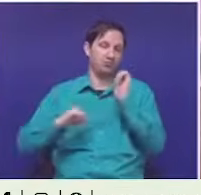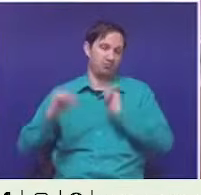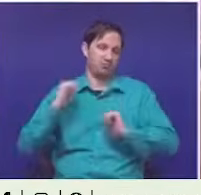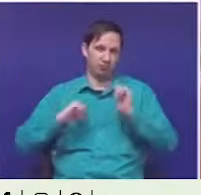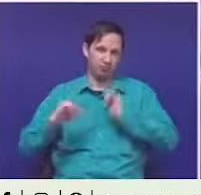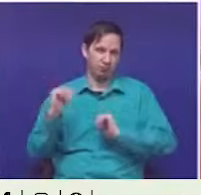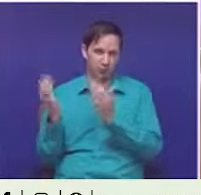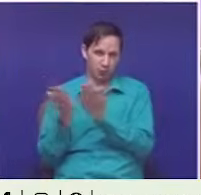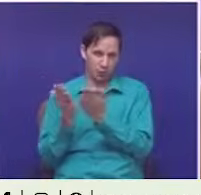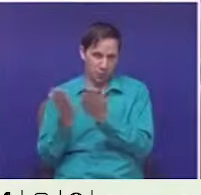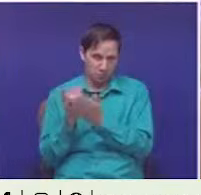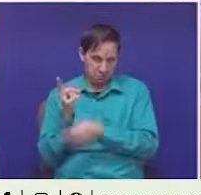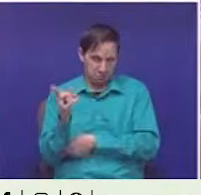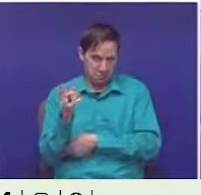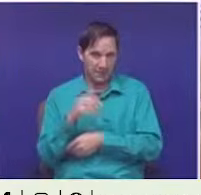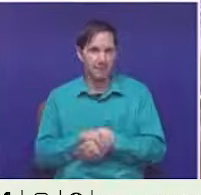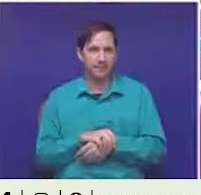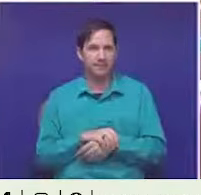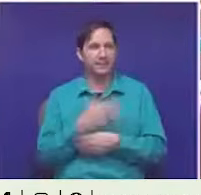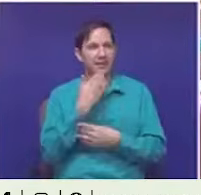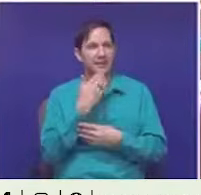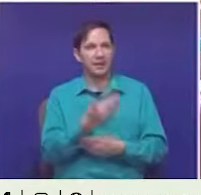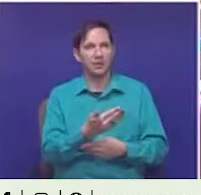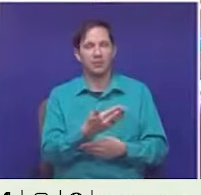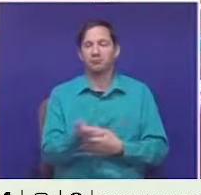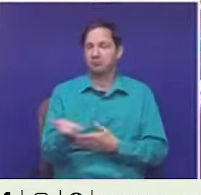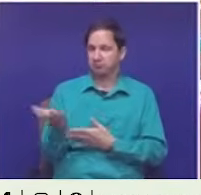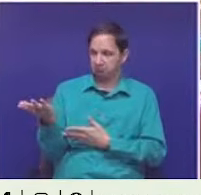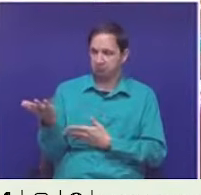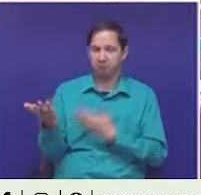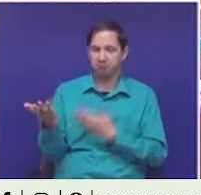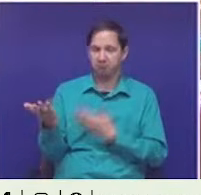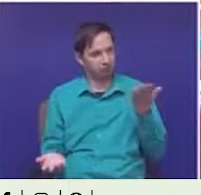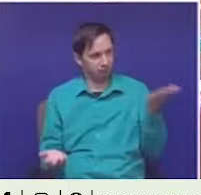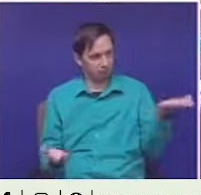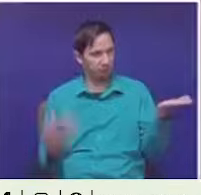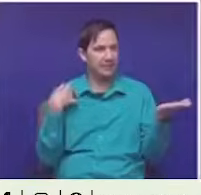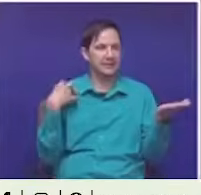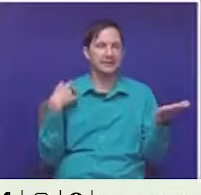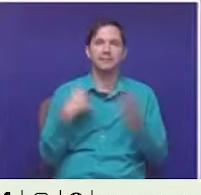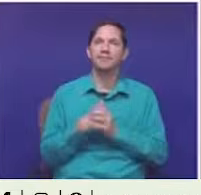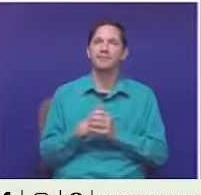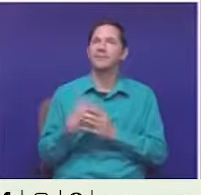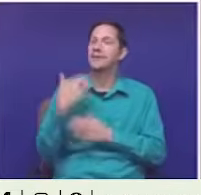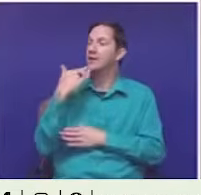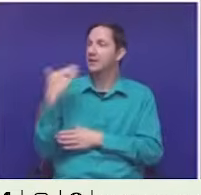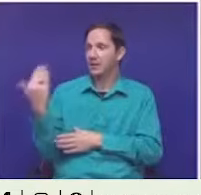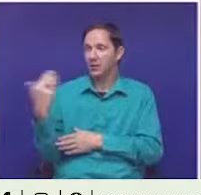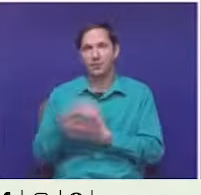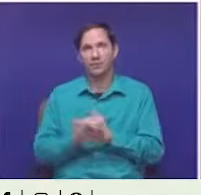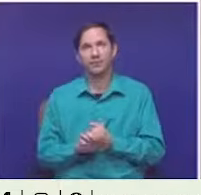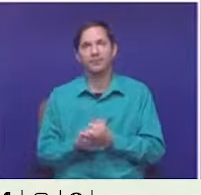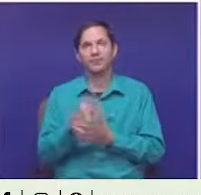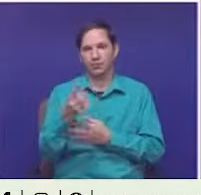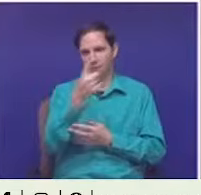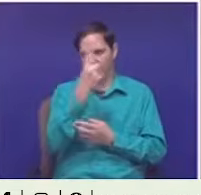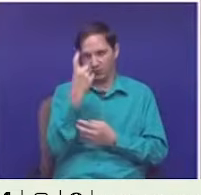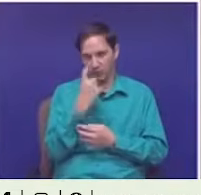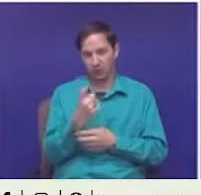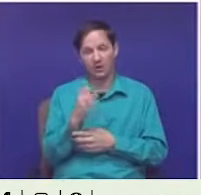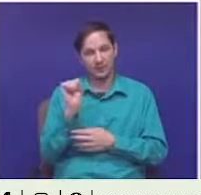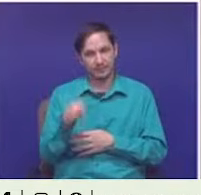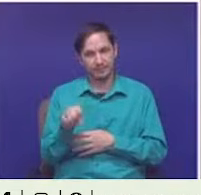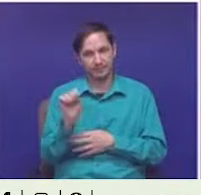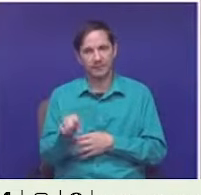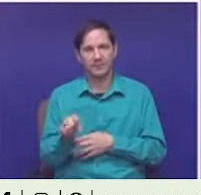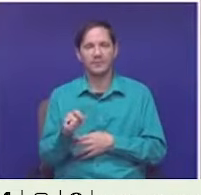Minister. Thank you, Honourable Peter. And if you could reply to that, please, Minister. Thank you very much, sir. And thank you for the question. You're absolutely right. And that's why I